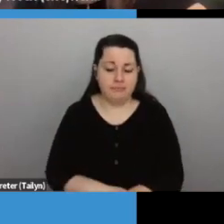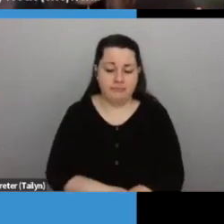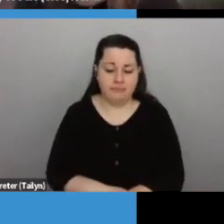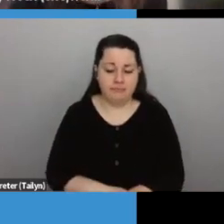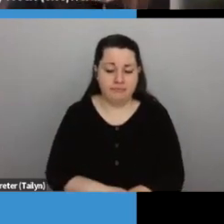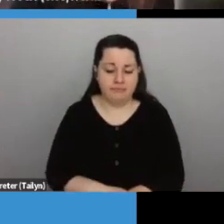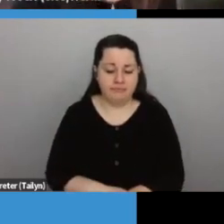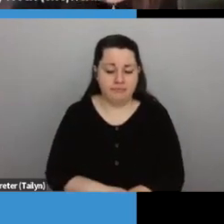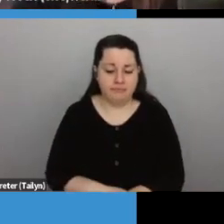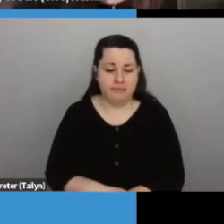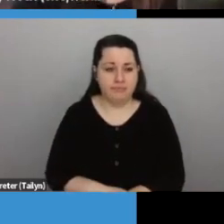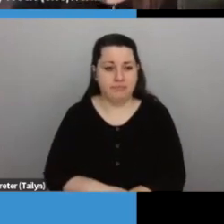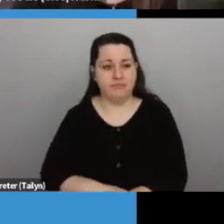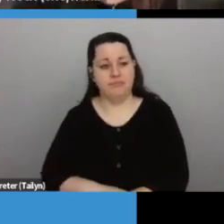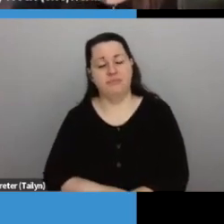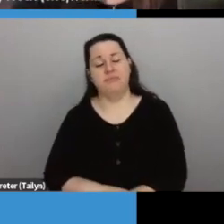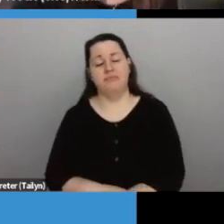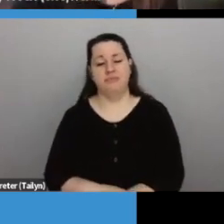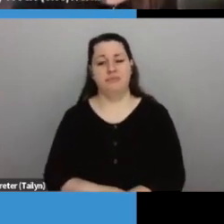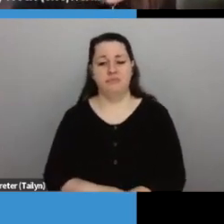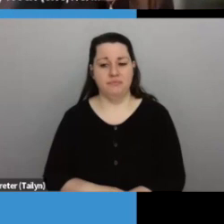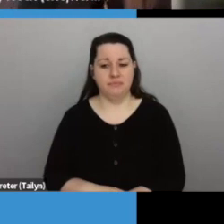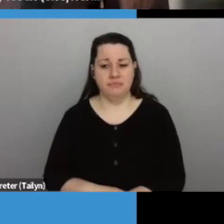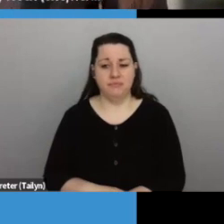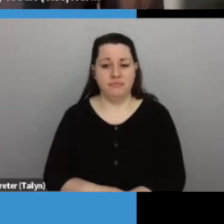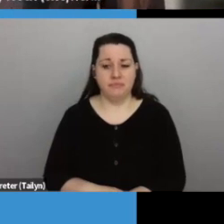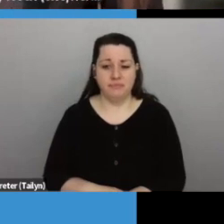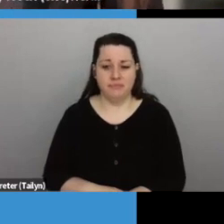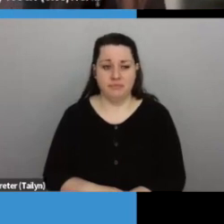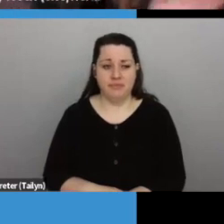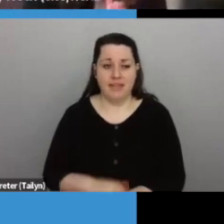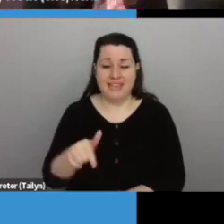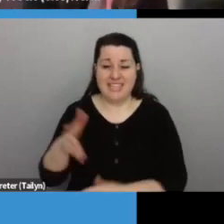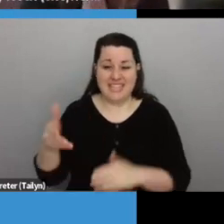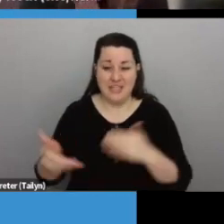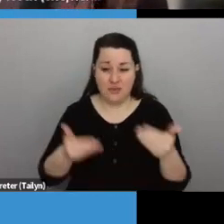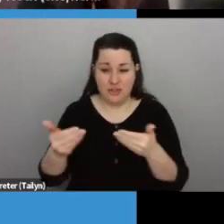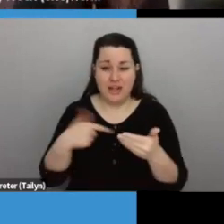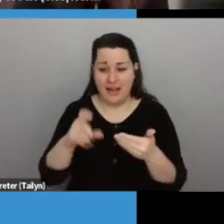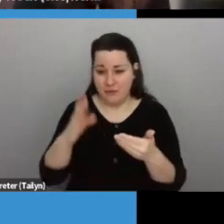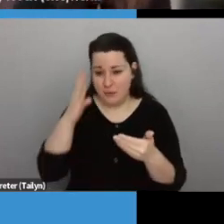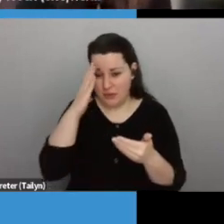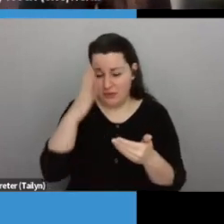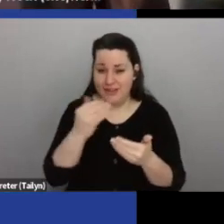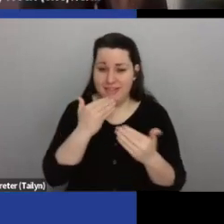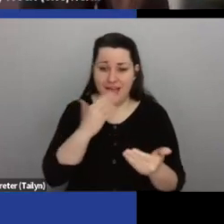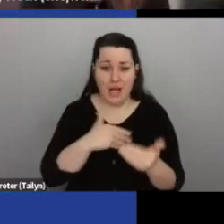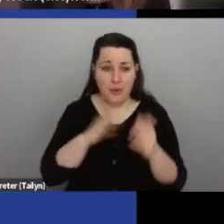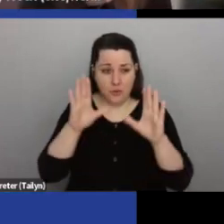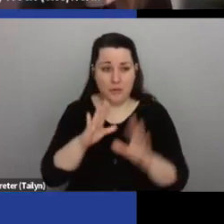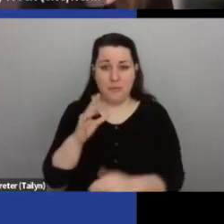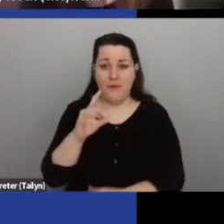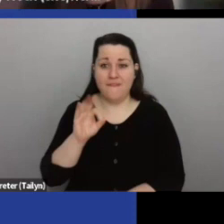Thank you. All right, and I can't do this introduction without acknowledging and thanking our incredible